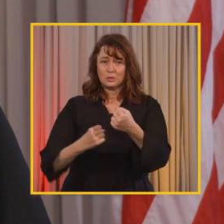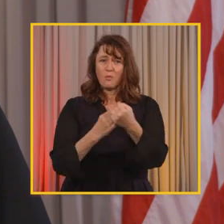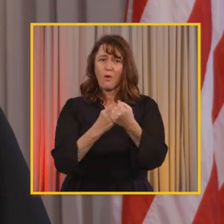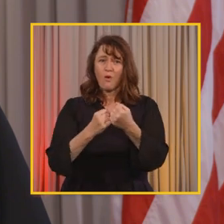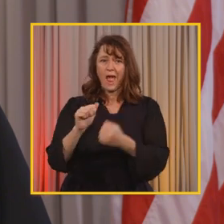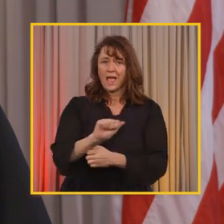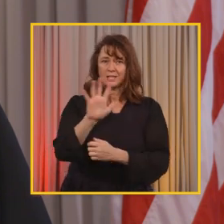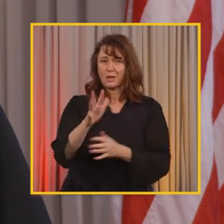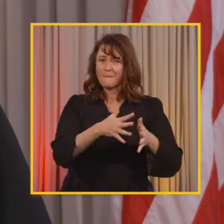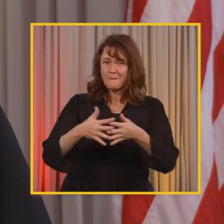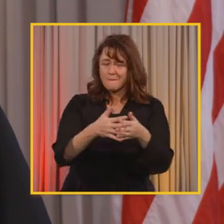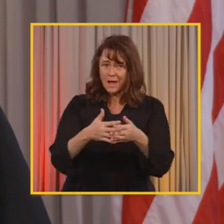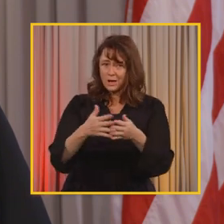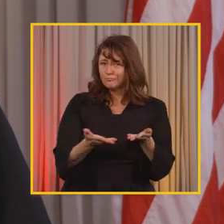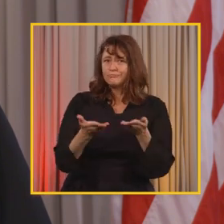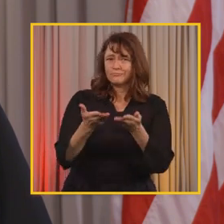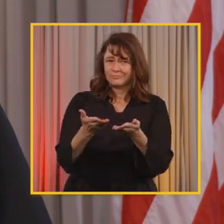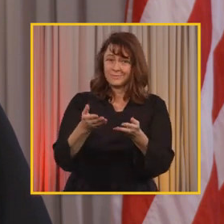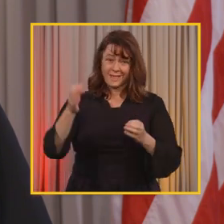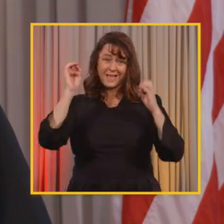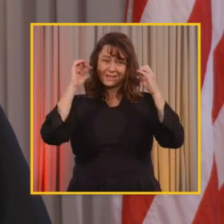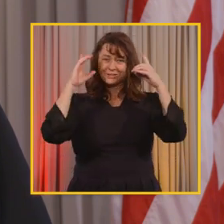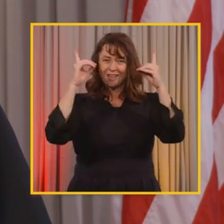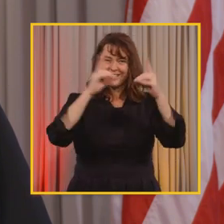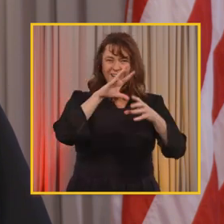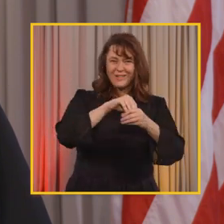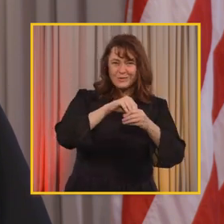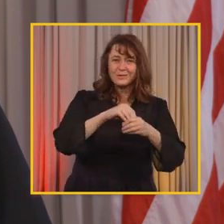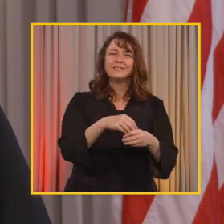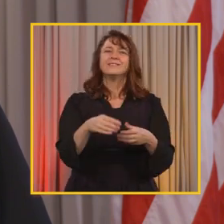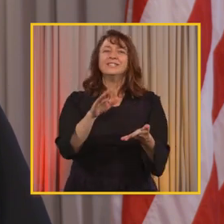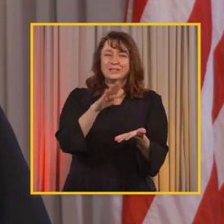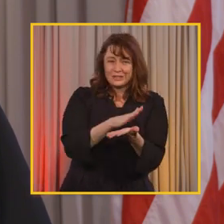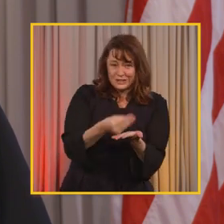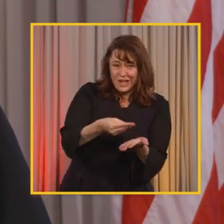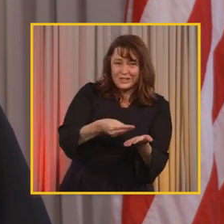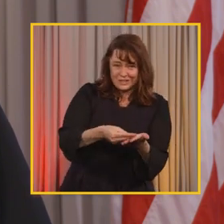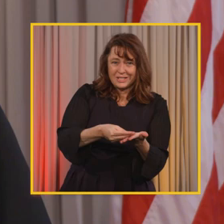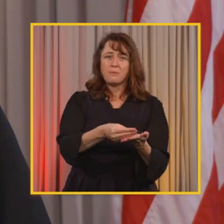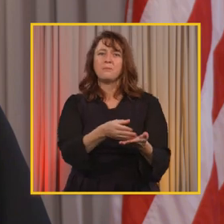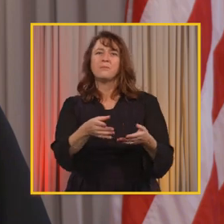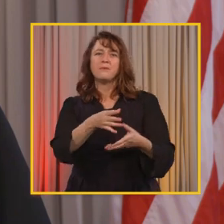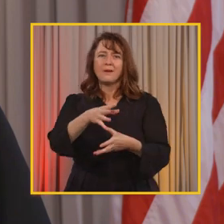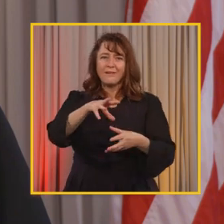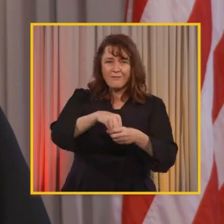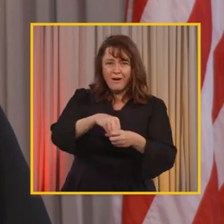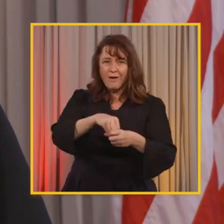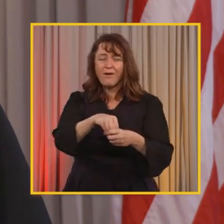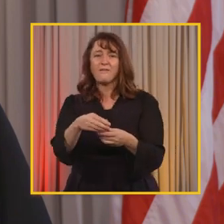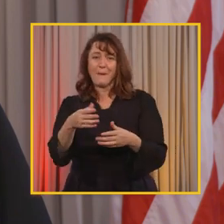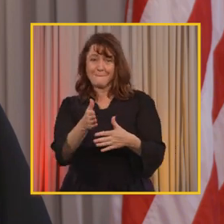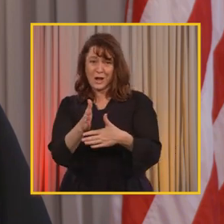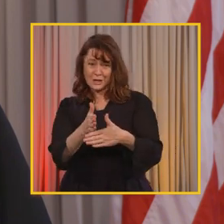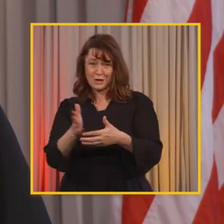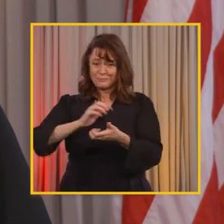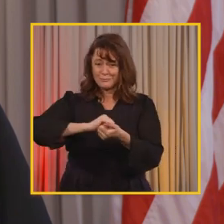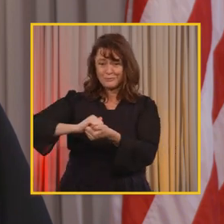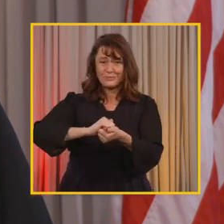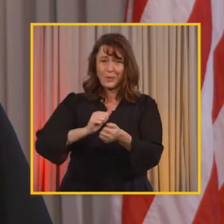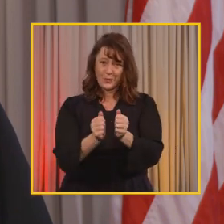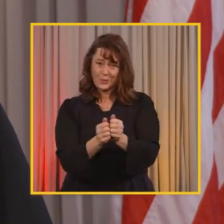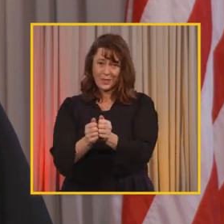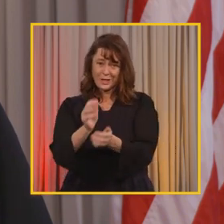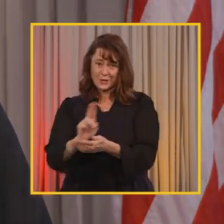American initiatives, education, including scholarships and developing partnerships with universities, culture and